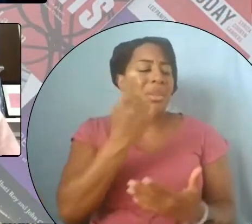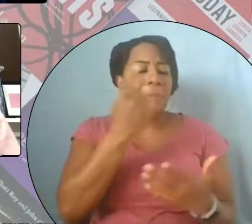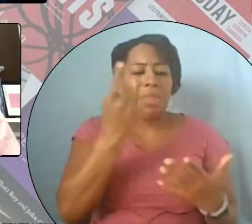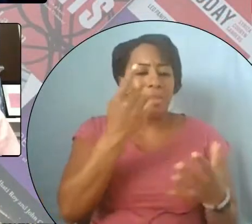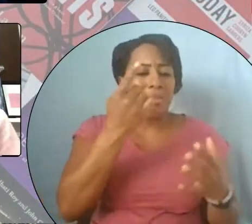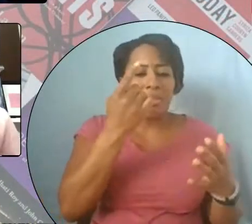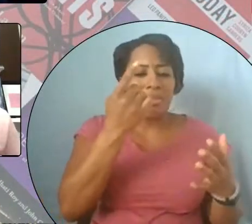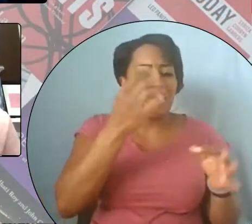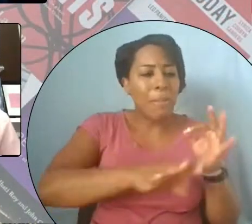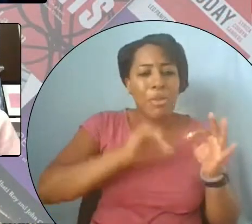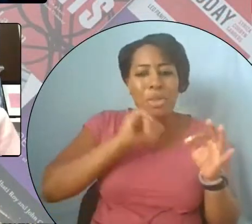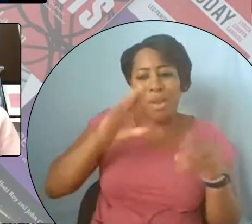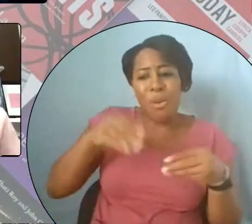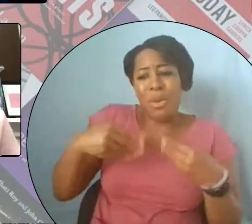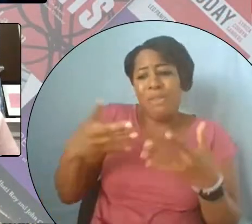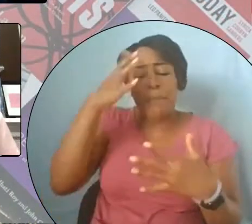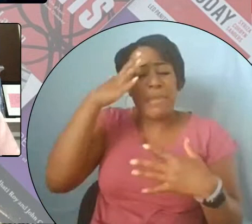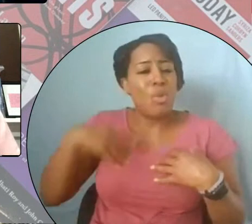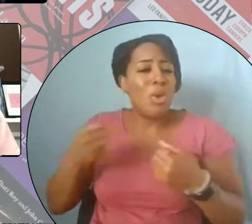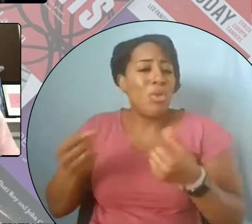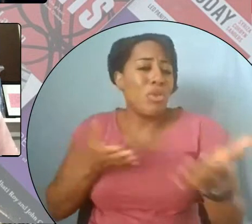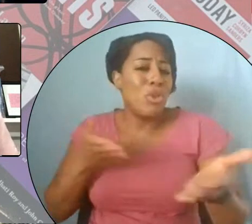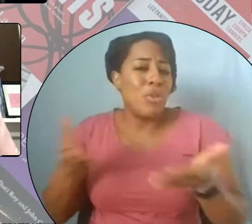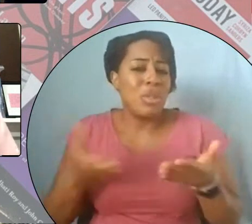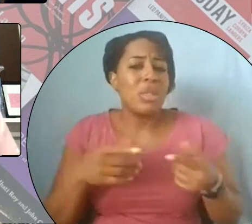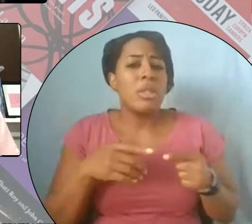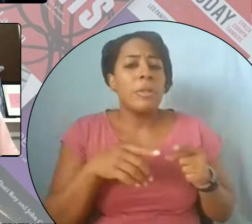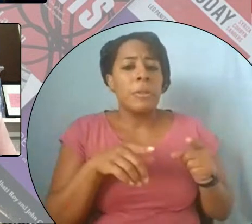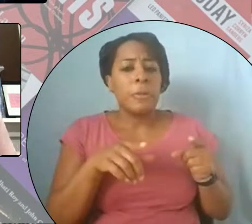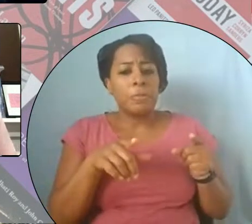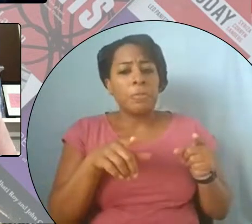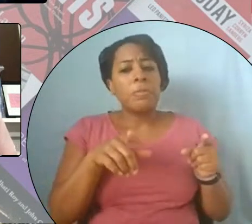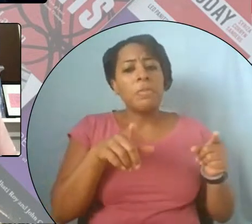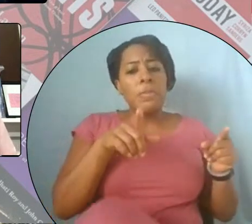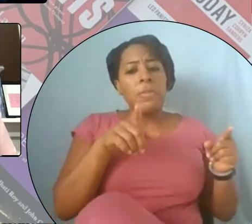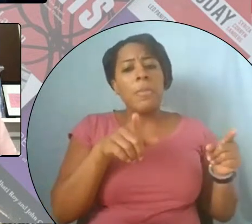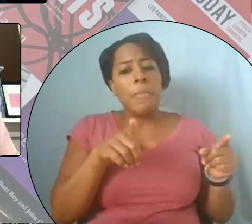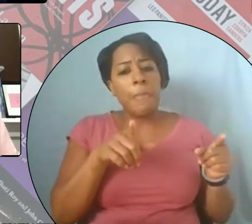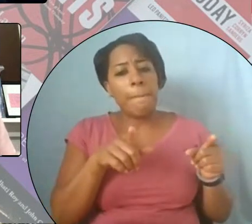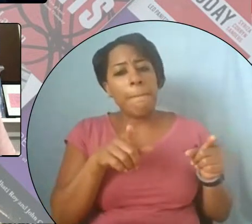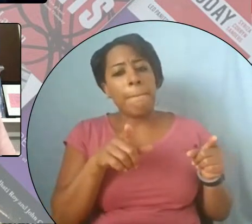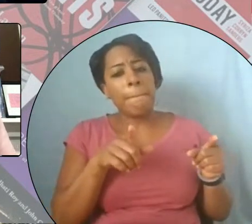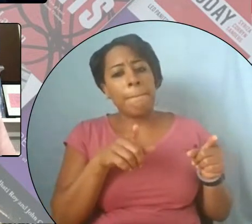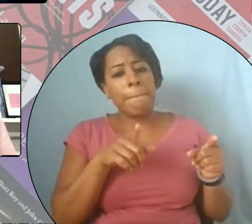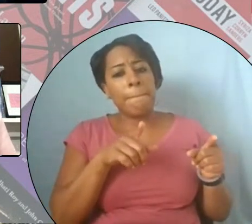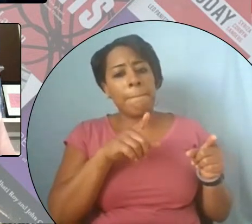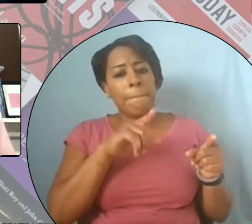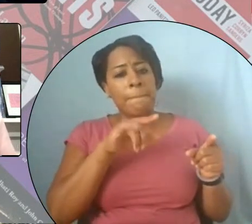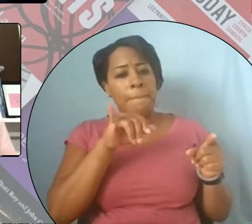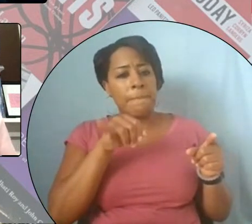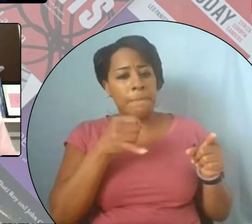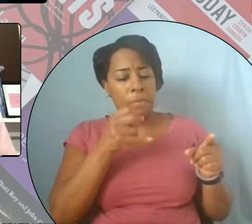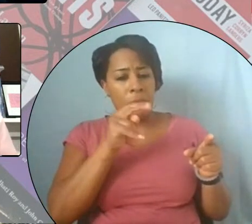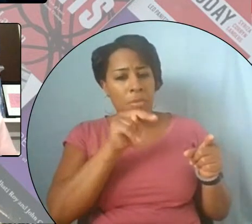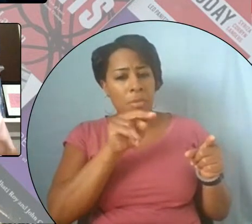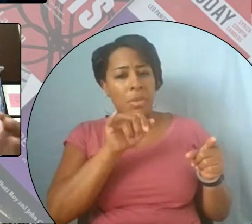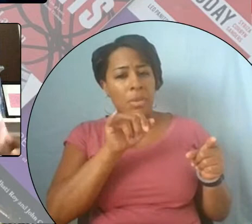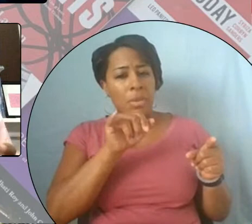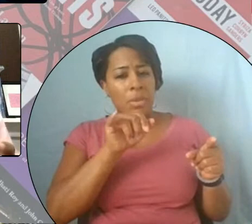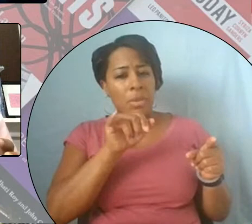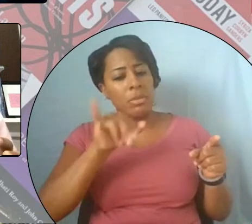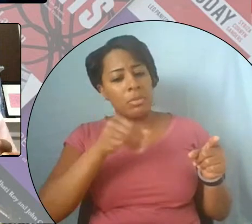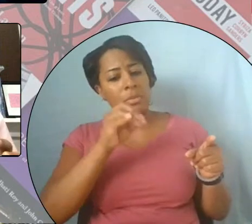about isolation, I think we also like have to tease apart and really understand that like these carceral systems we're fighting